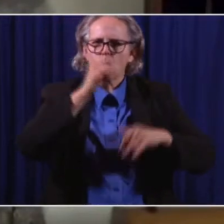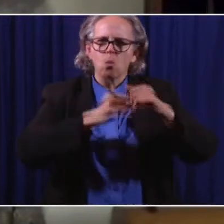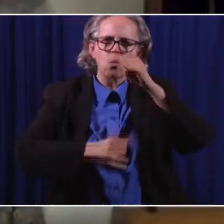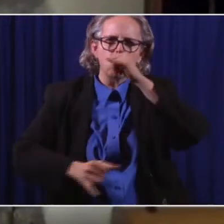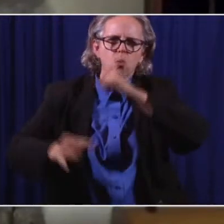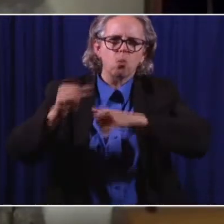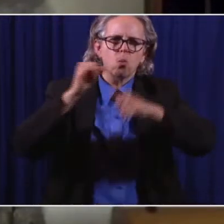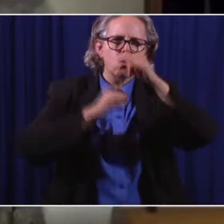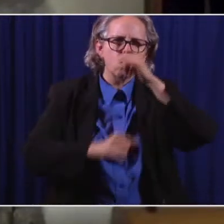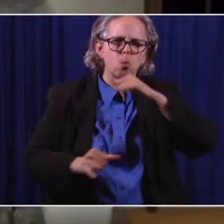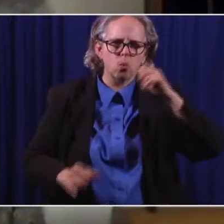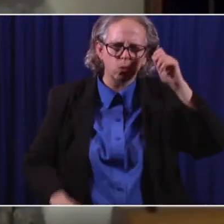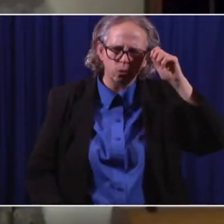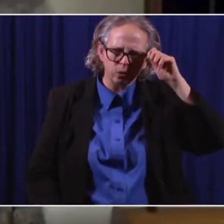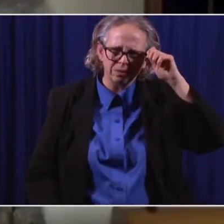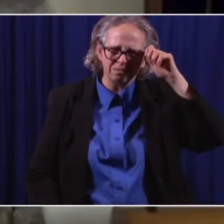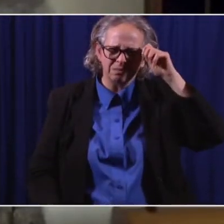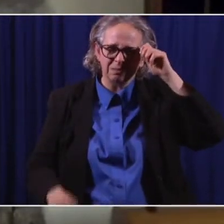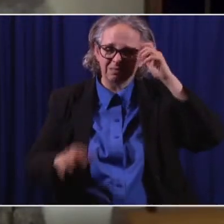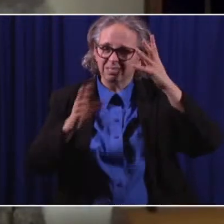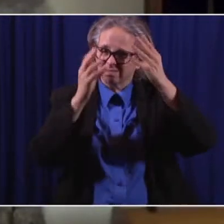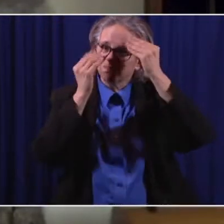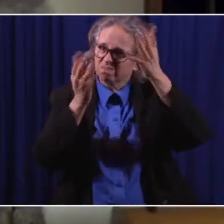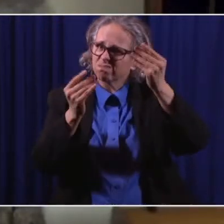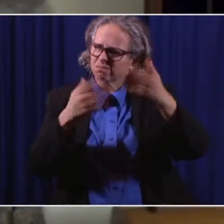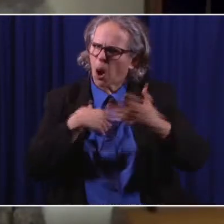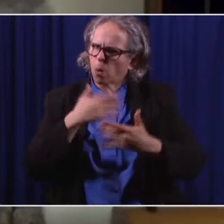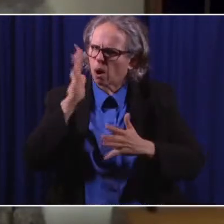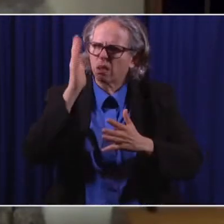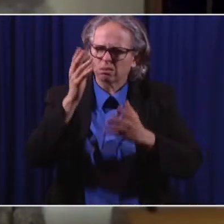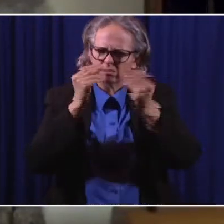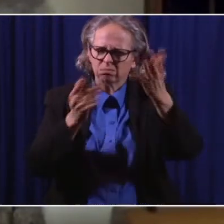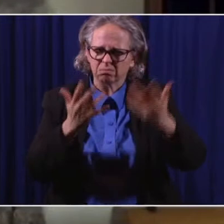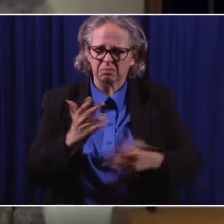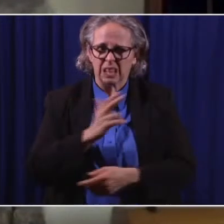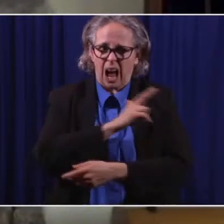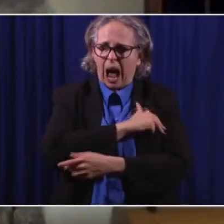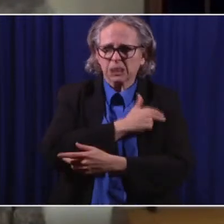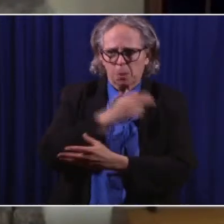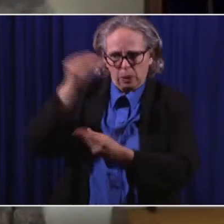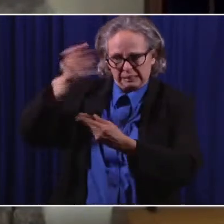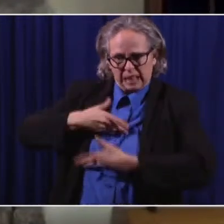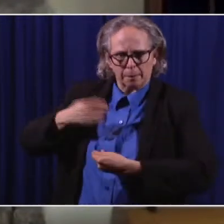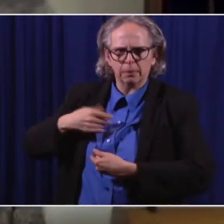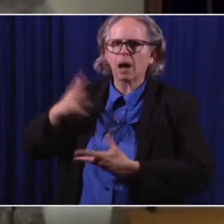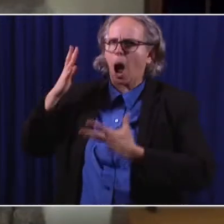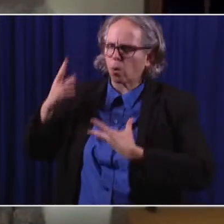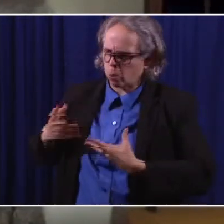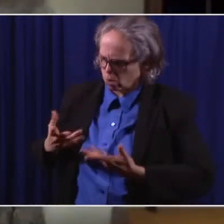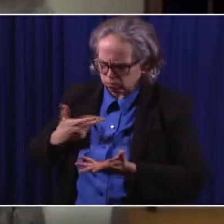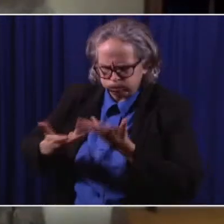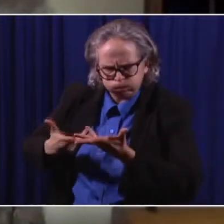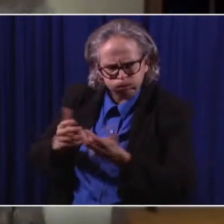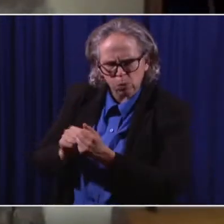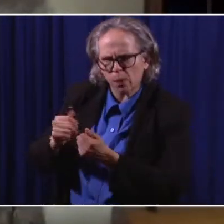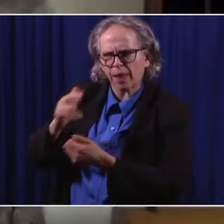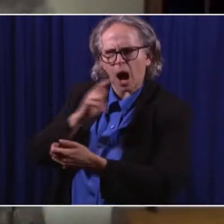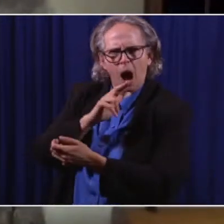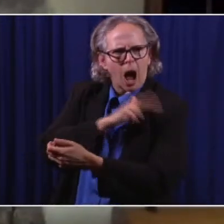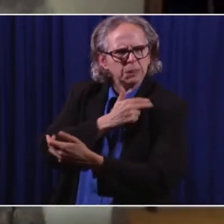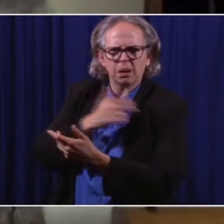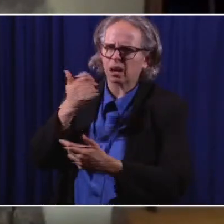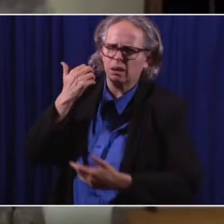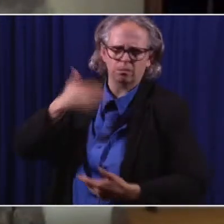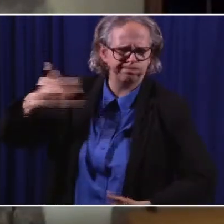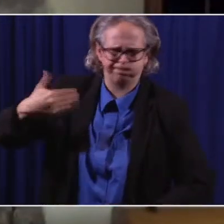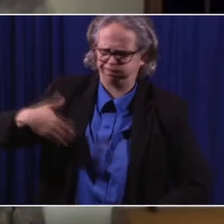going to keep you informed. The hospitals will keep us informed. We talk with them all the time. And, when we start seeing a crisis in one area,